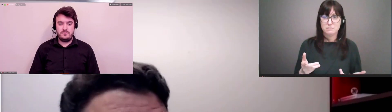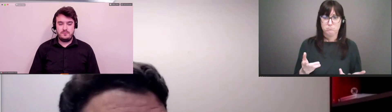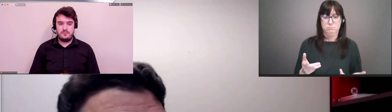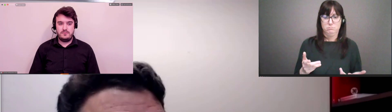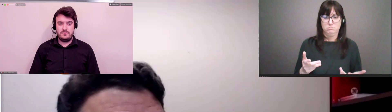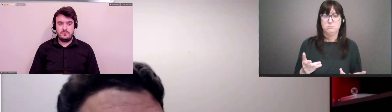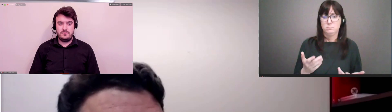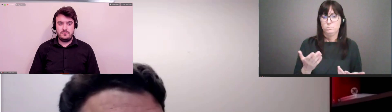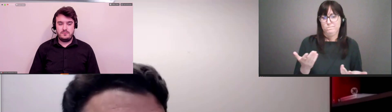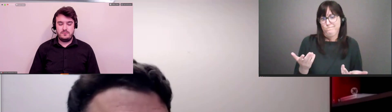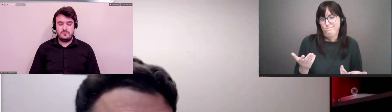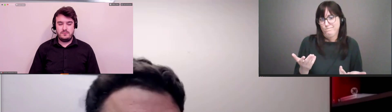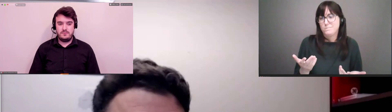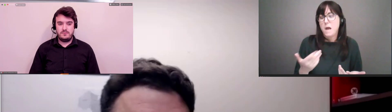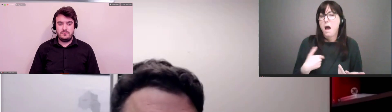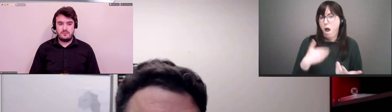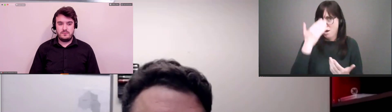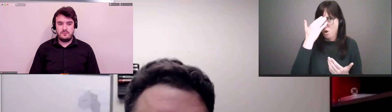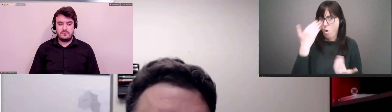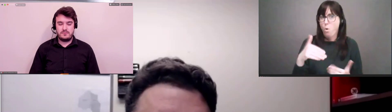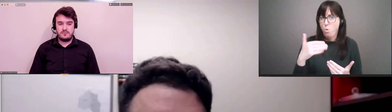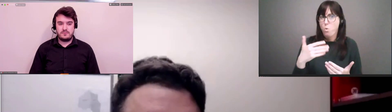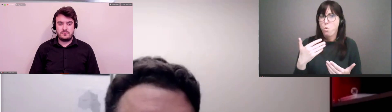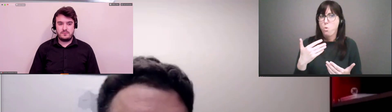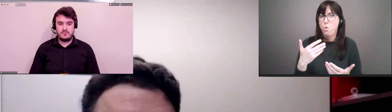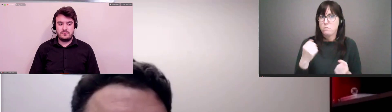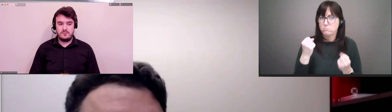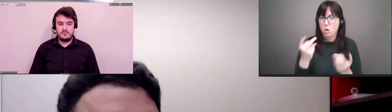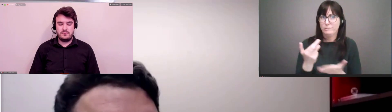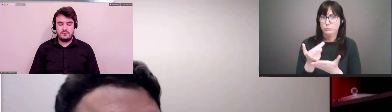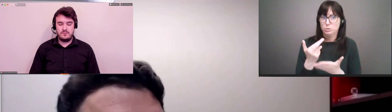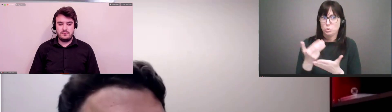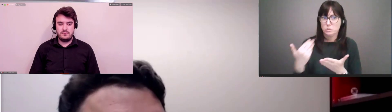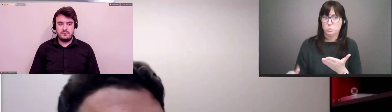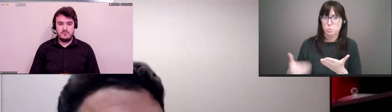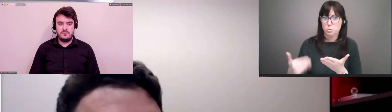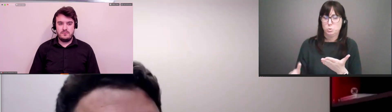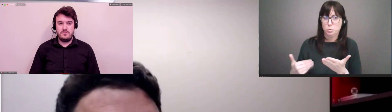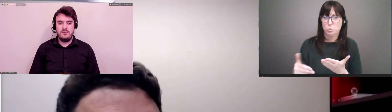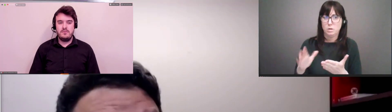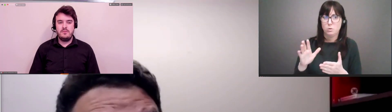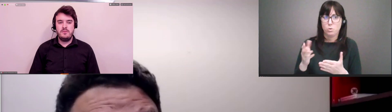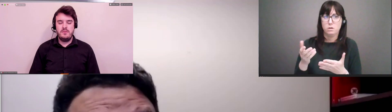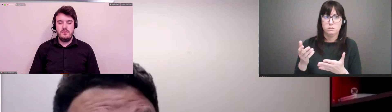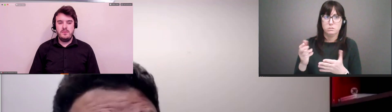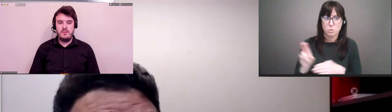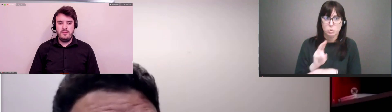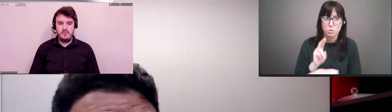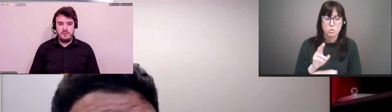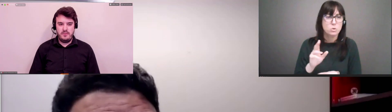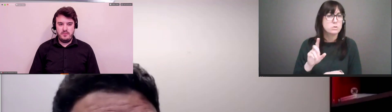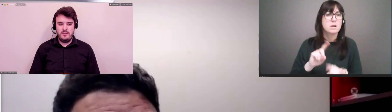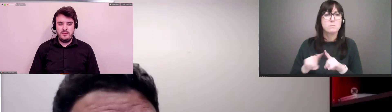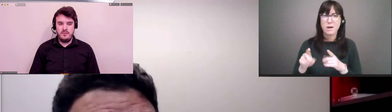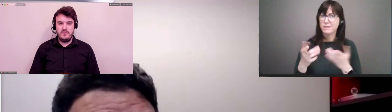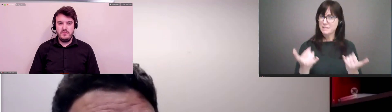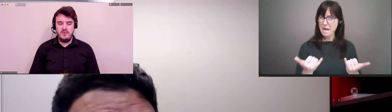limitations, I think I have confidence that we can get this under control, and we are getting it under